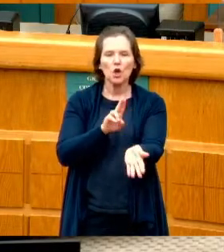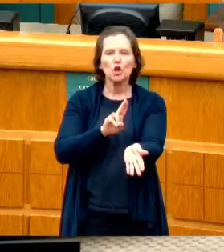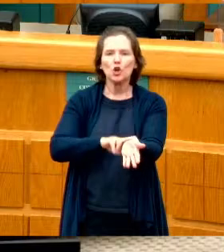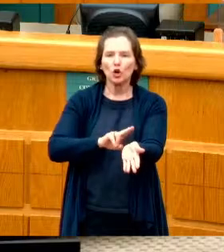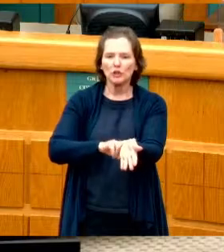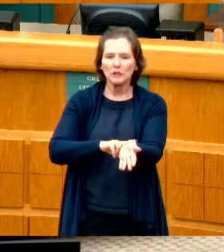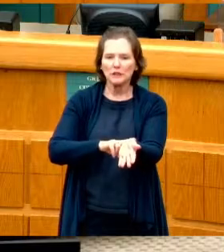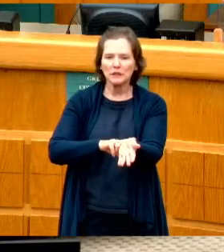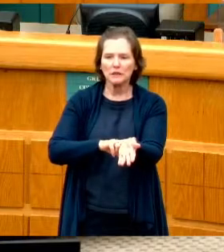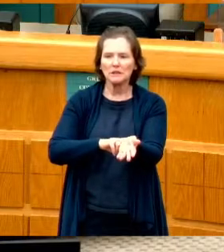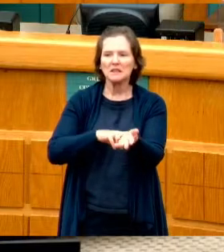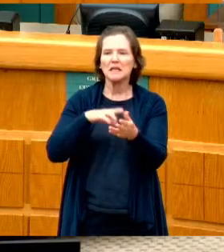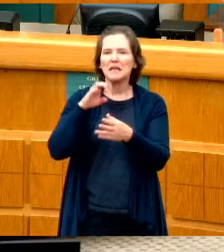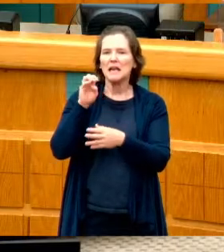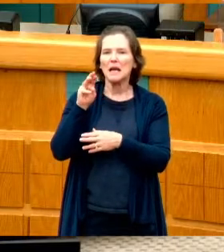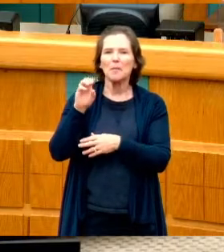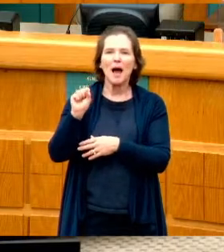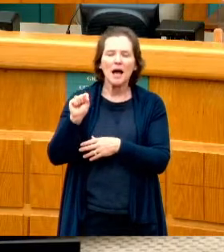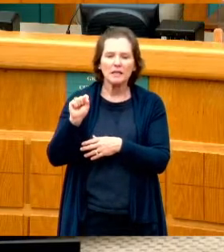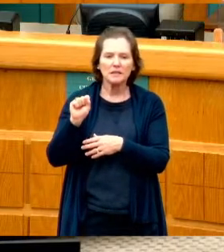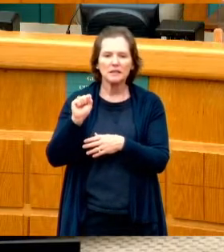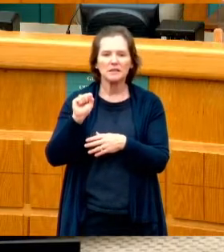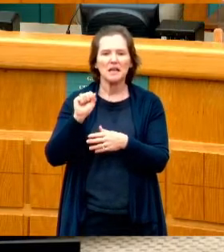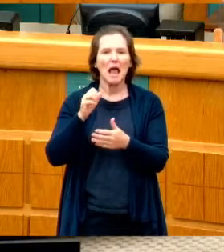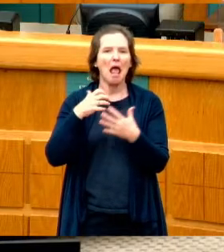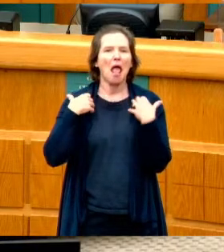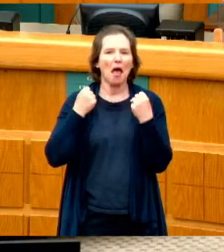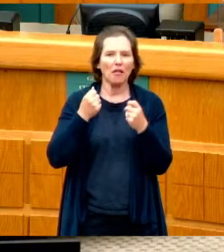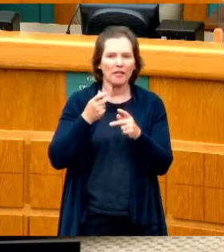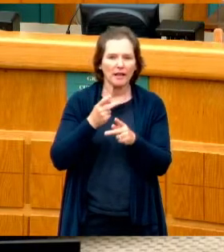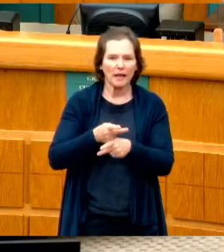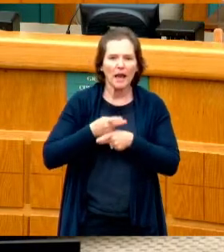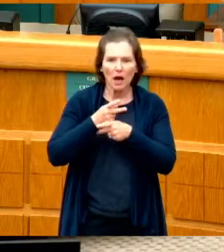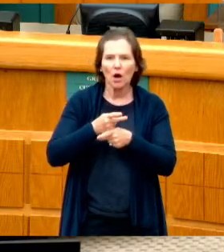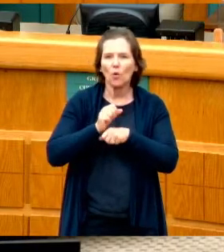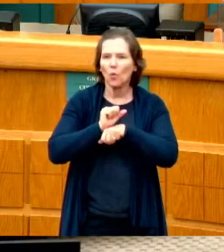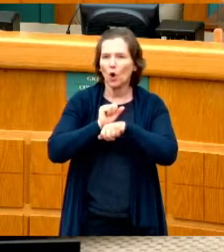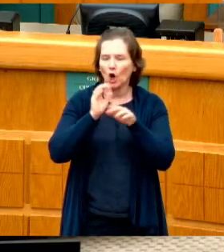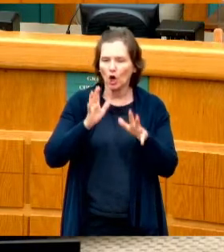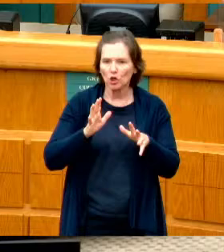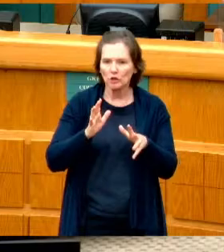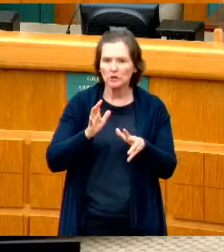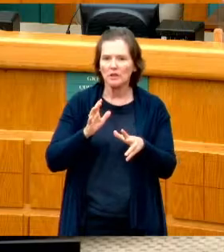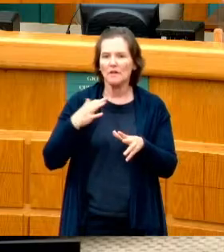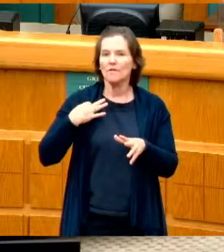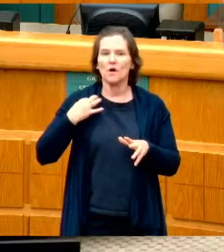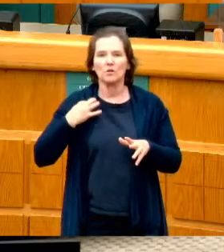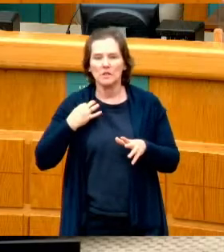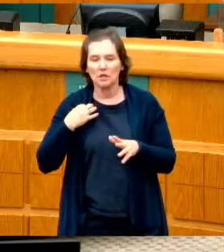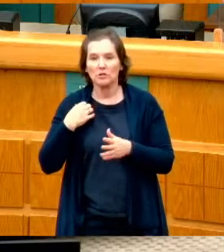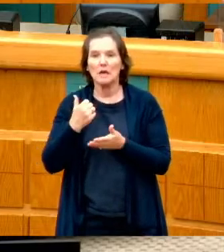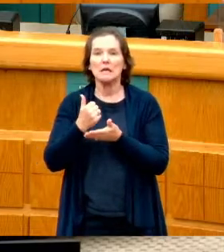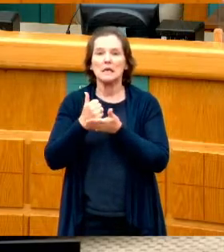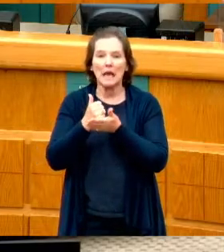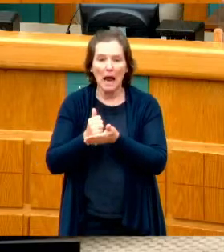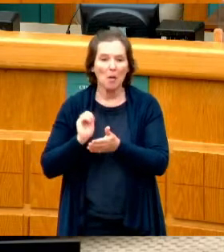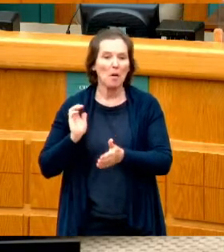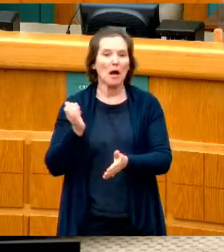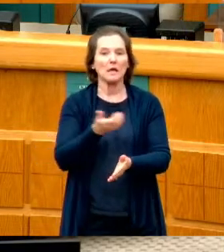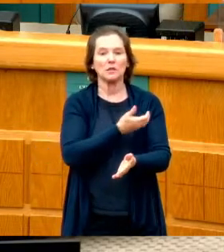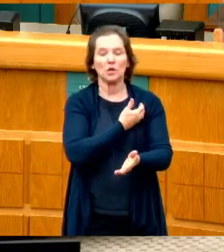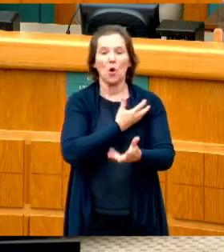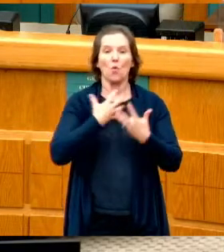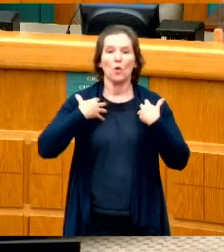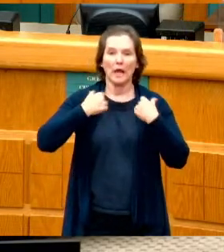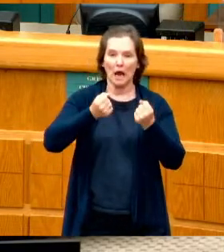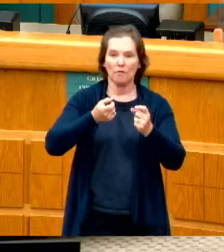today. Today, we are a step closer to the protection that we need to recover from this devastating pandemic. So